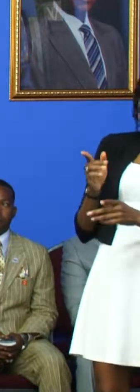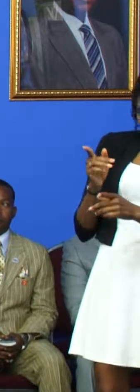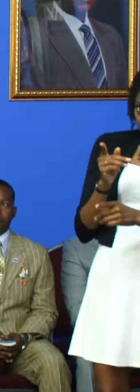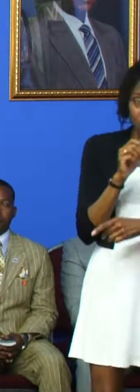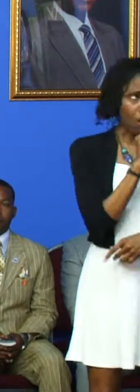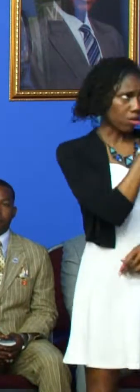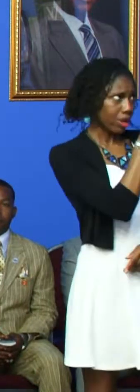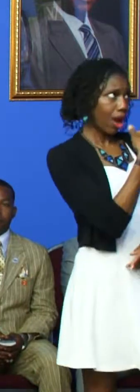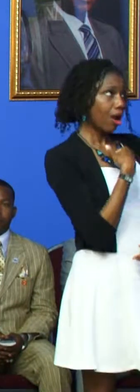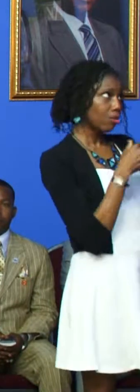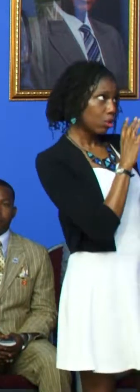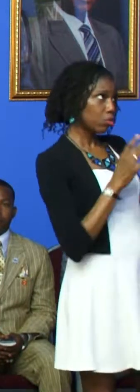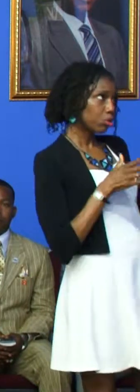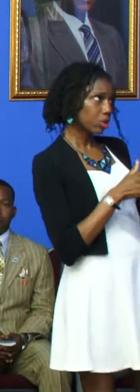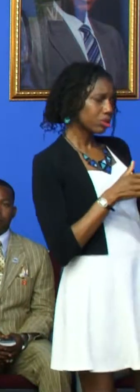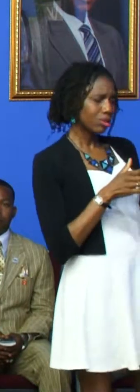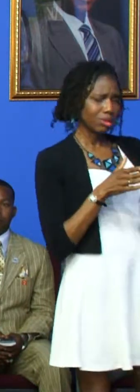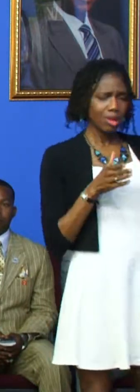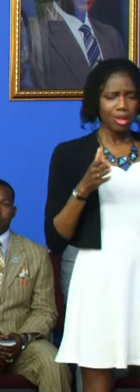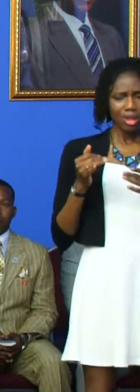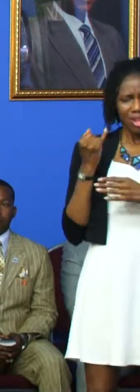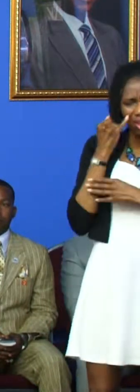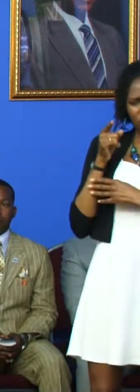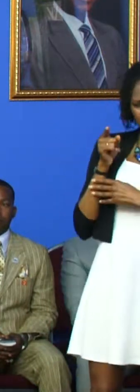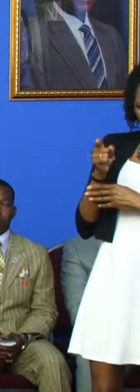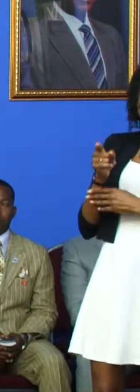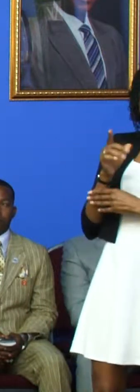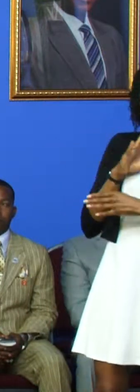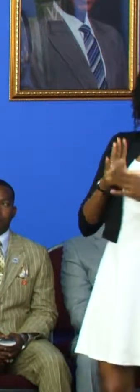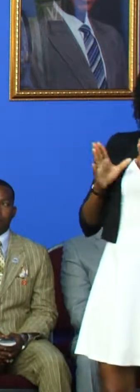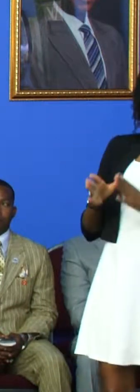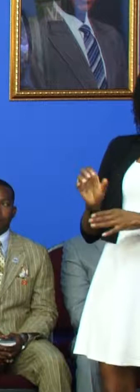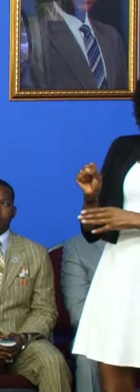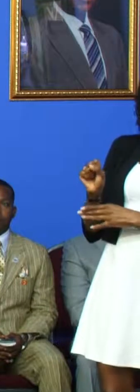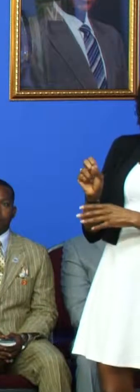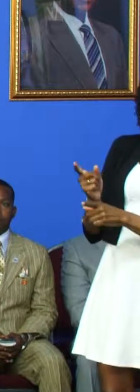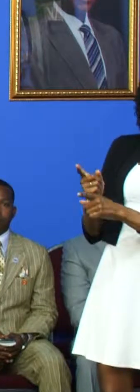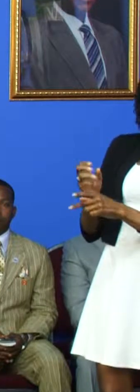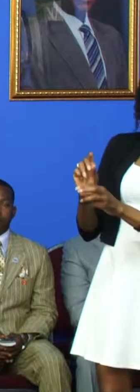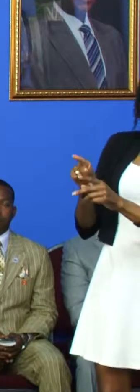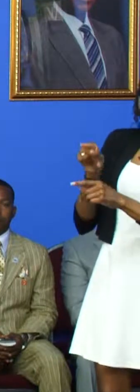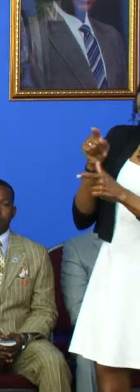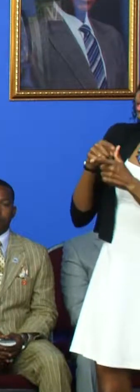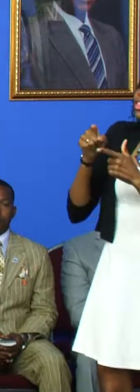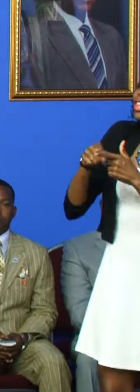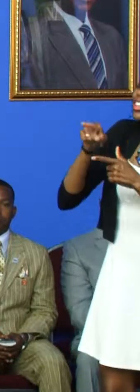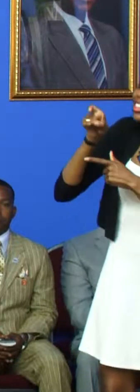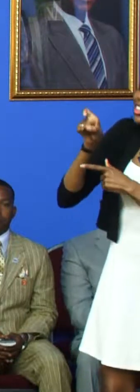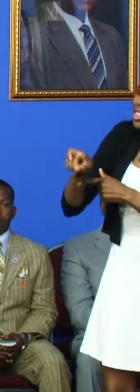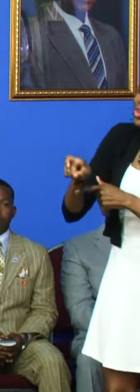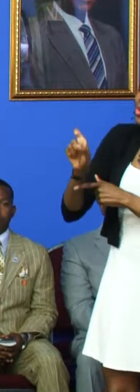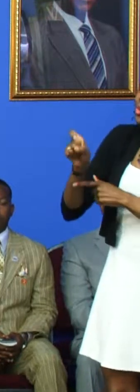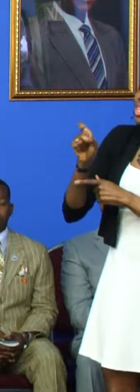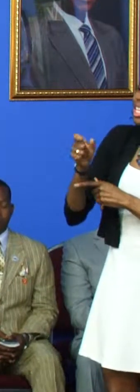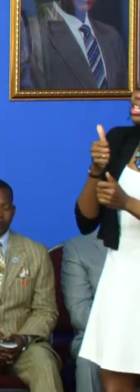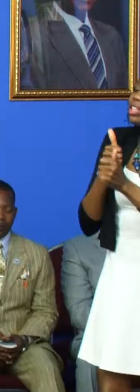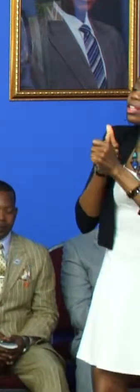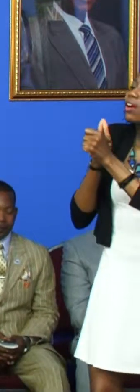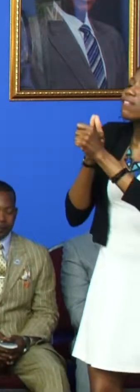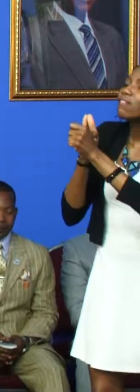yeah. I said, well, if you are a Christian, you're supposed to follow